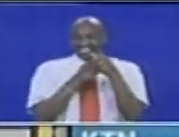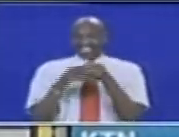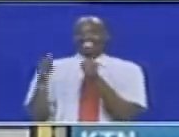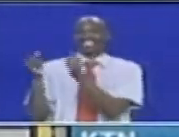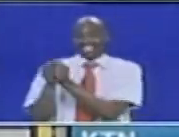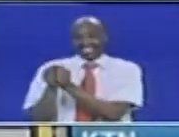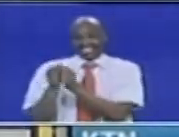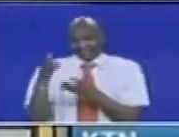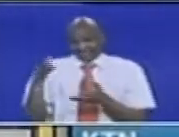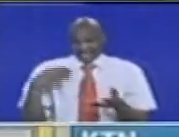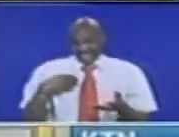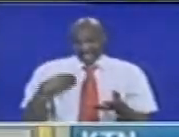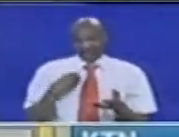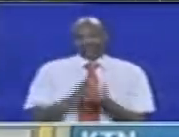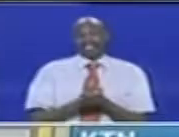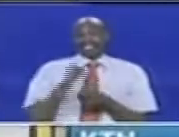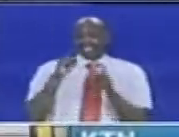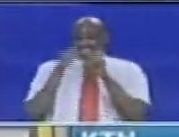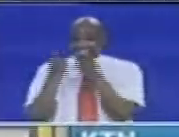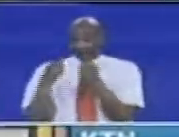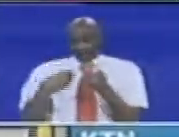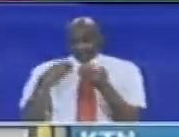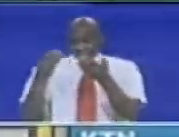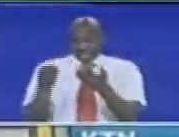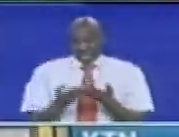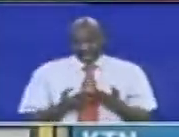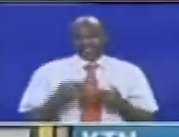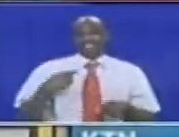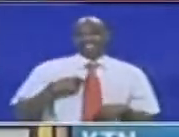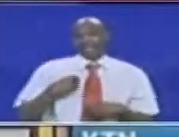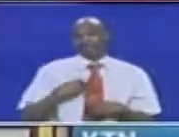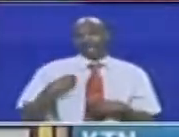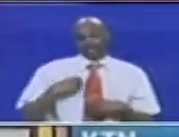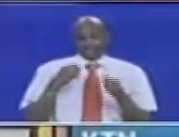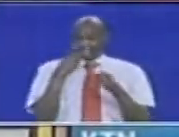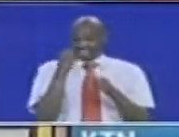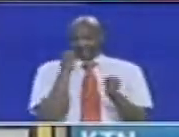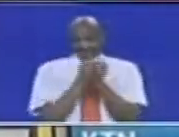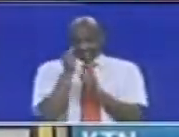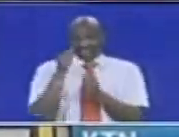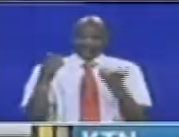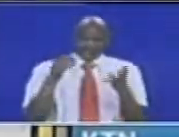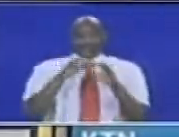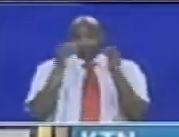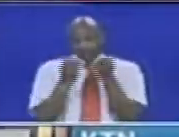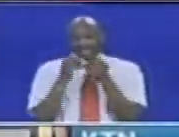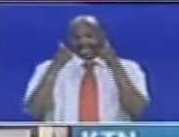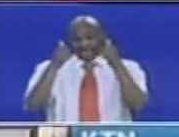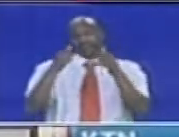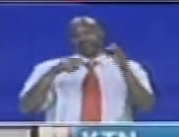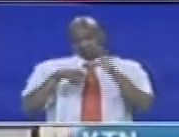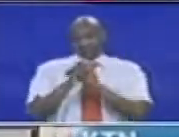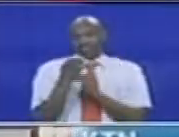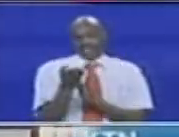Free State Stadium in Bloemfontein. The team was using the Vodacom Cup debut as a build-up to the 2015 Rugby World Cup qualifier that will also double